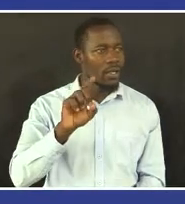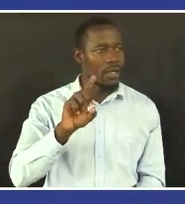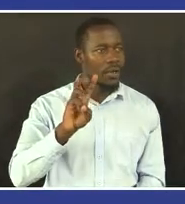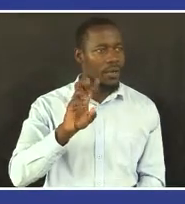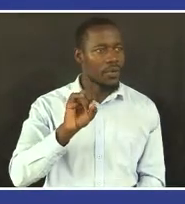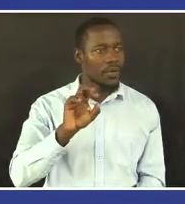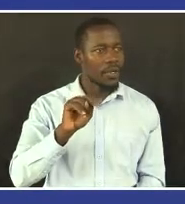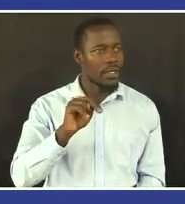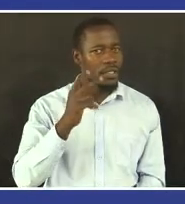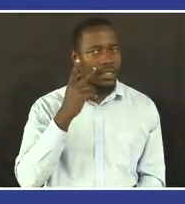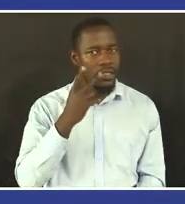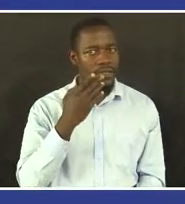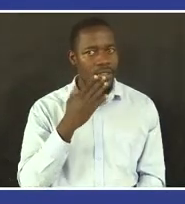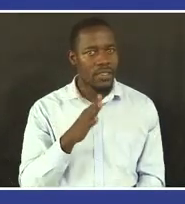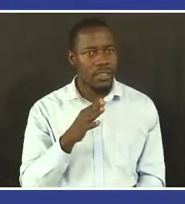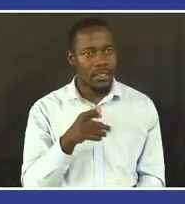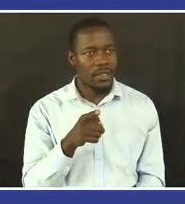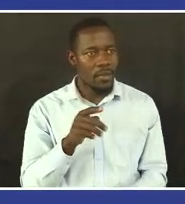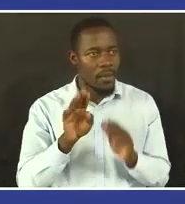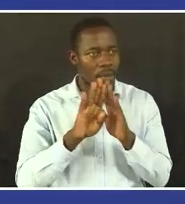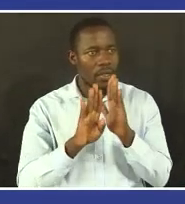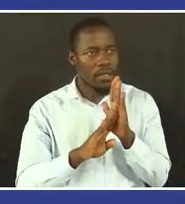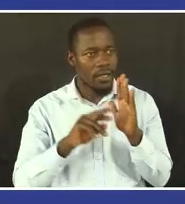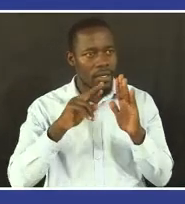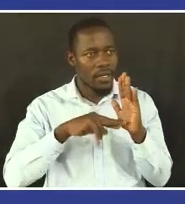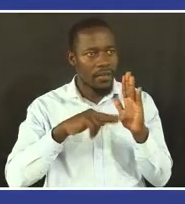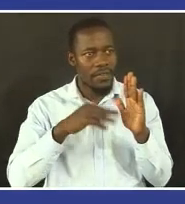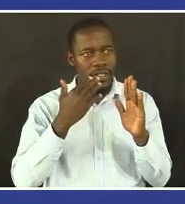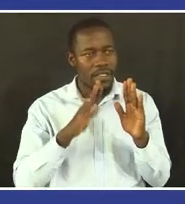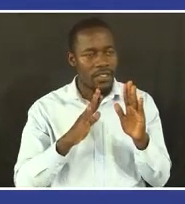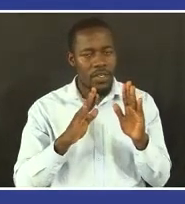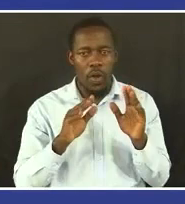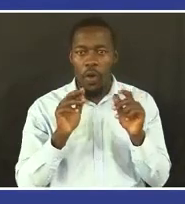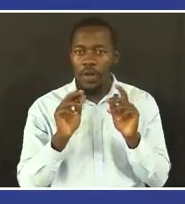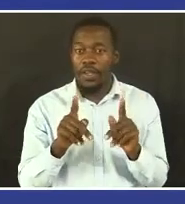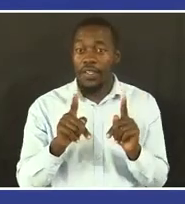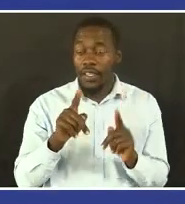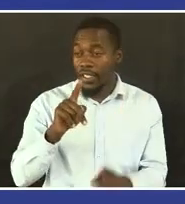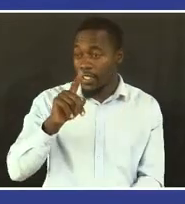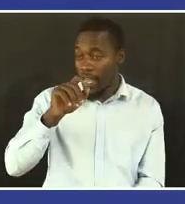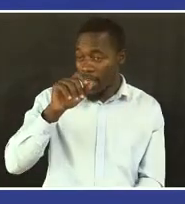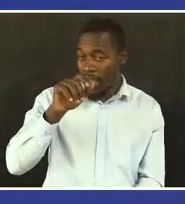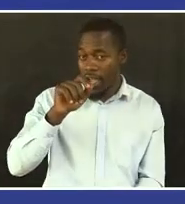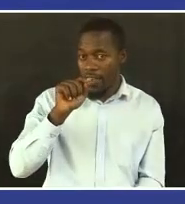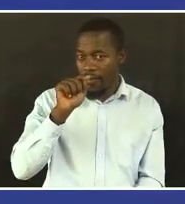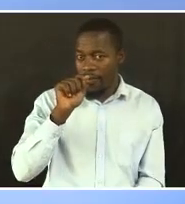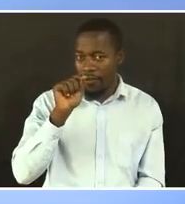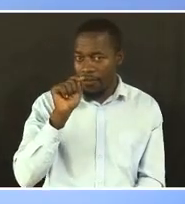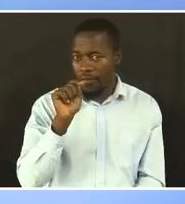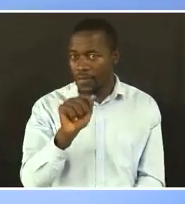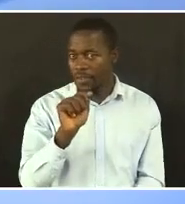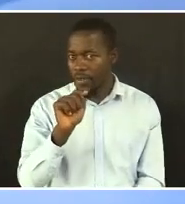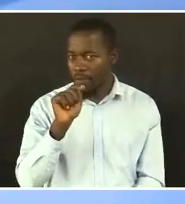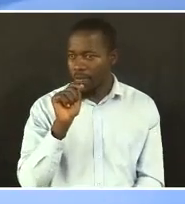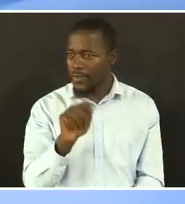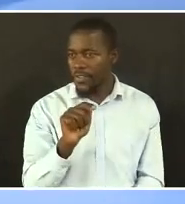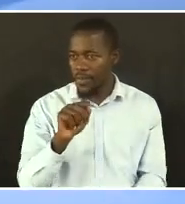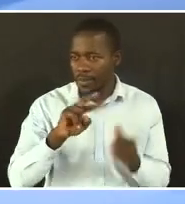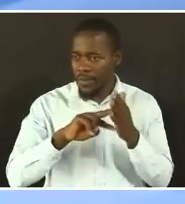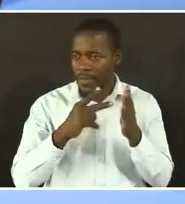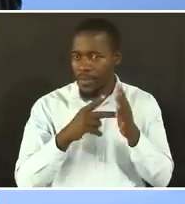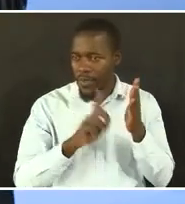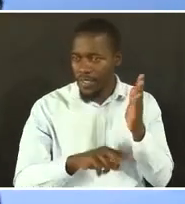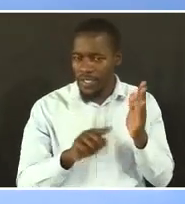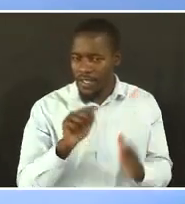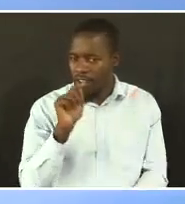Bible, have you seen full colon? Full colon? Now, let me tell you something. When you see a full colon, do you know what it means?